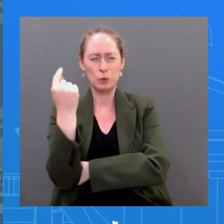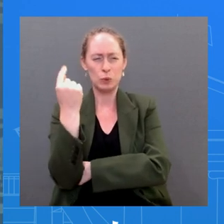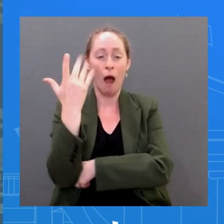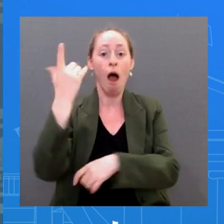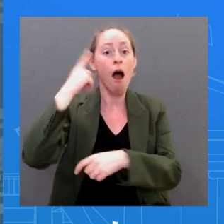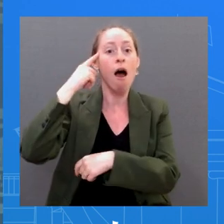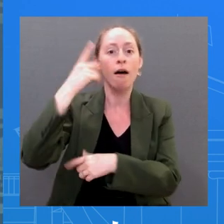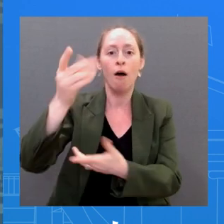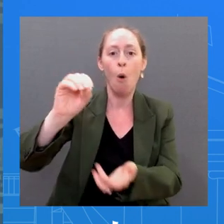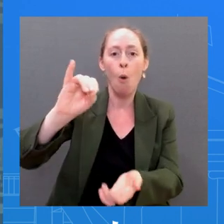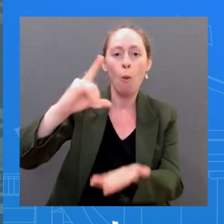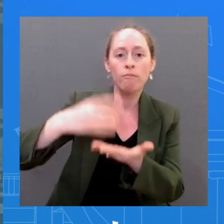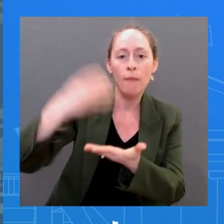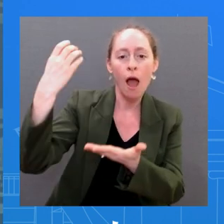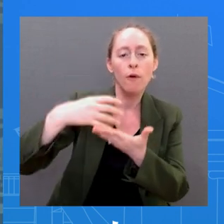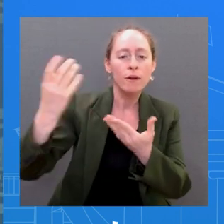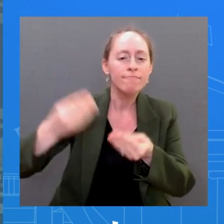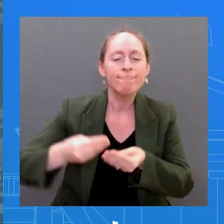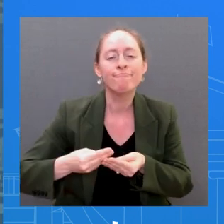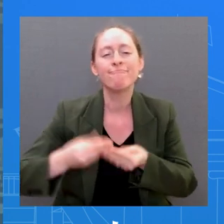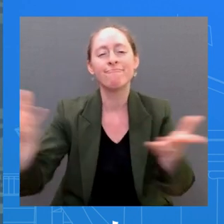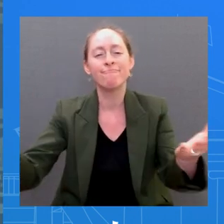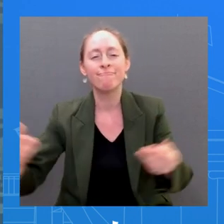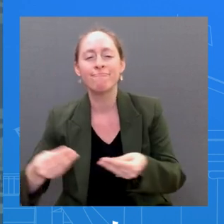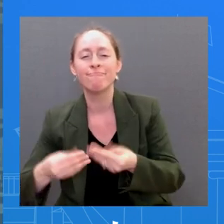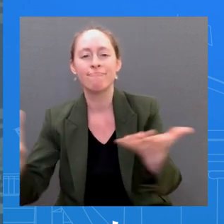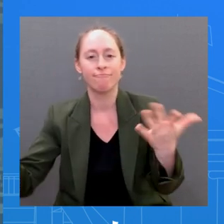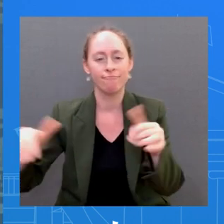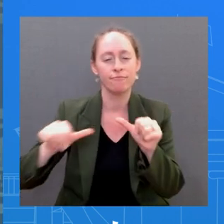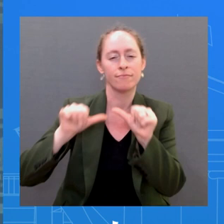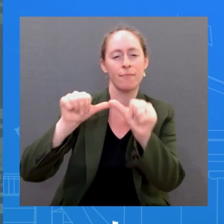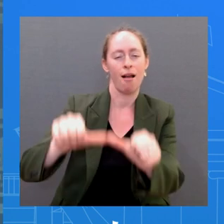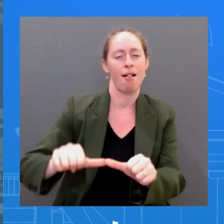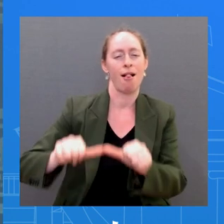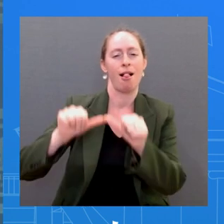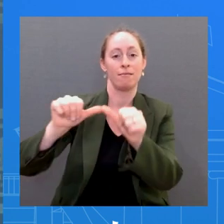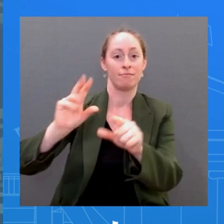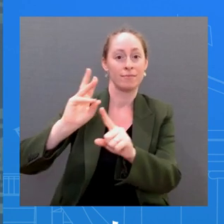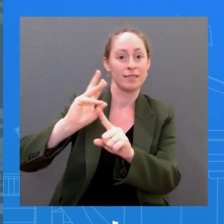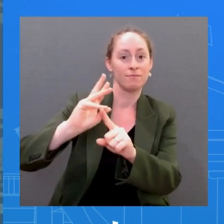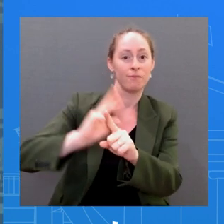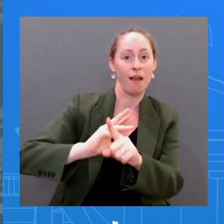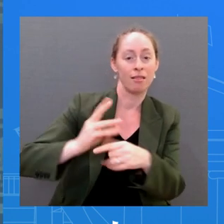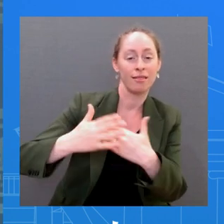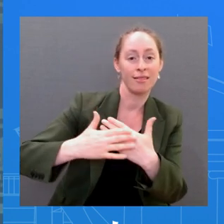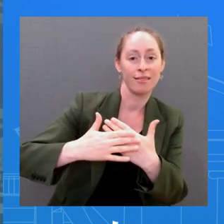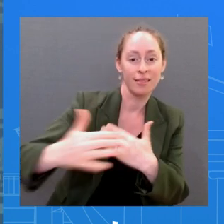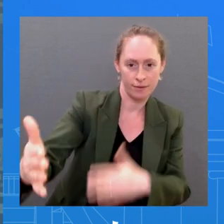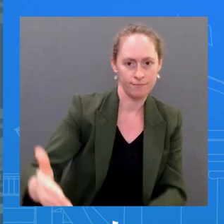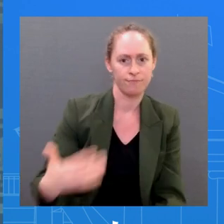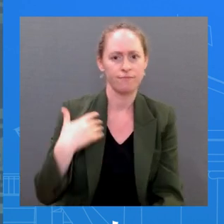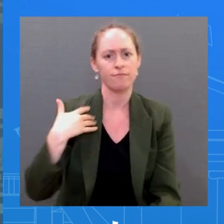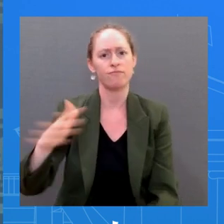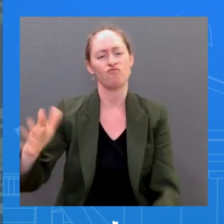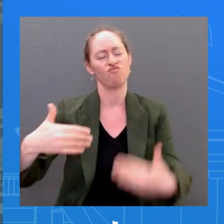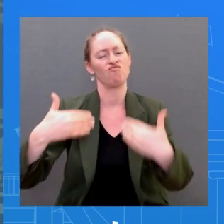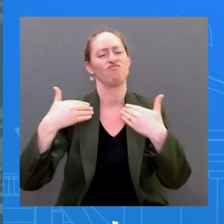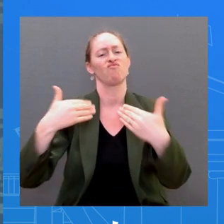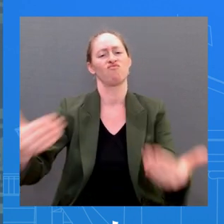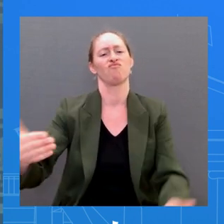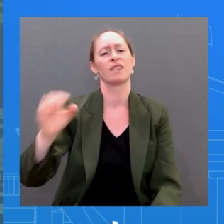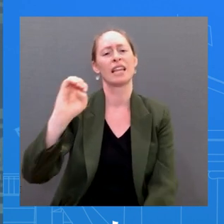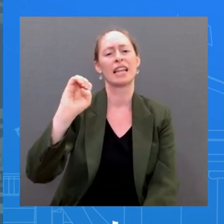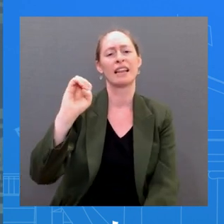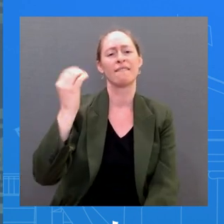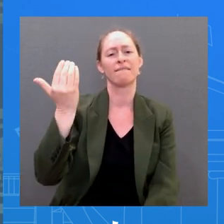a month for 6 months. We have made the announcement of the E15, the homegrown biofuels that is going to